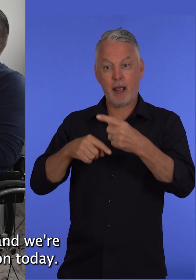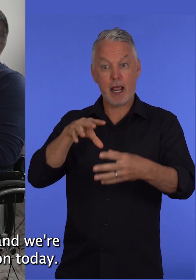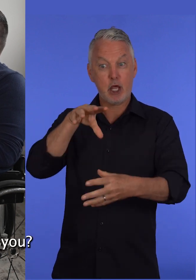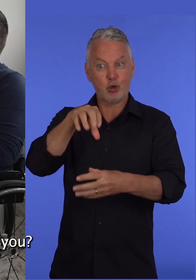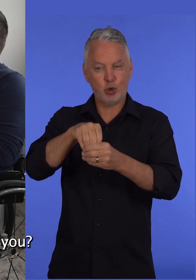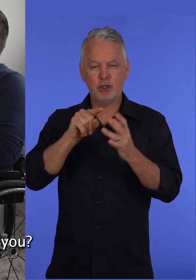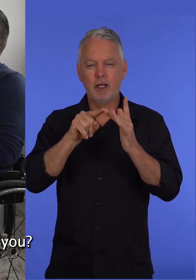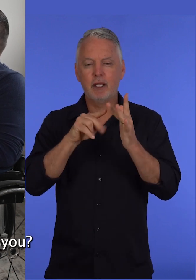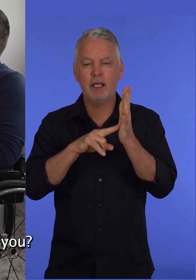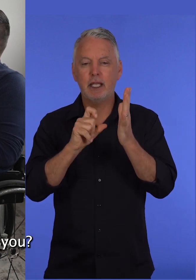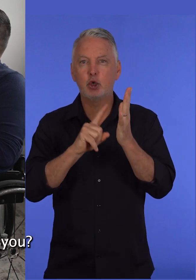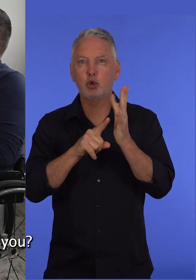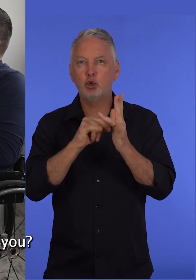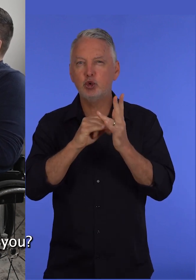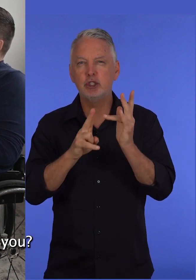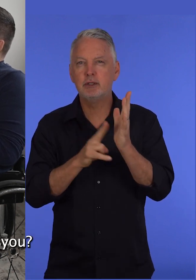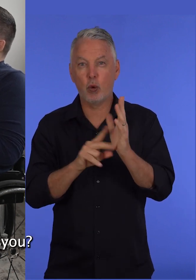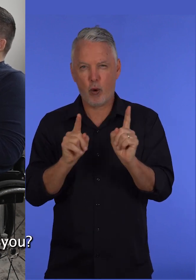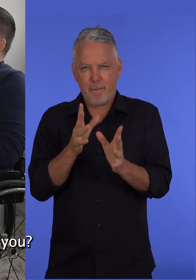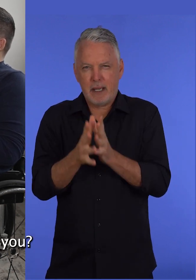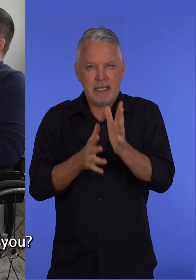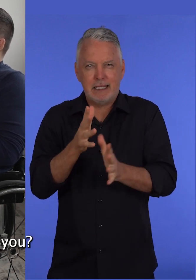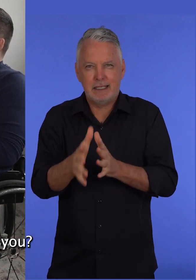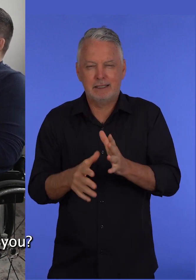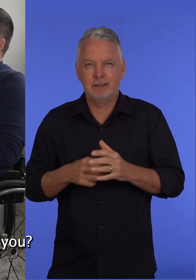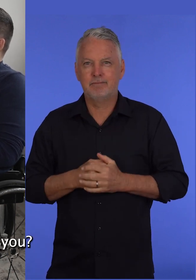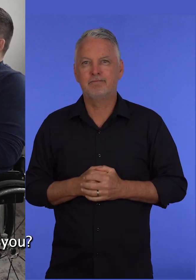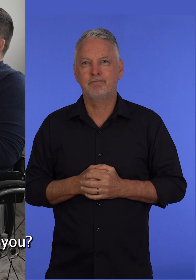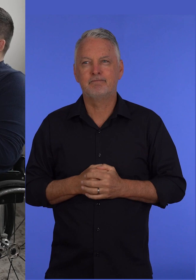today. So what does inclusion mean for you?